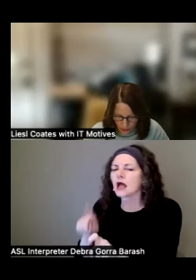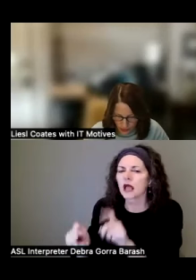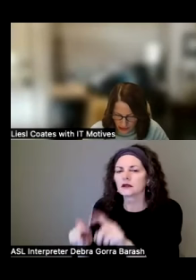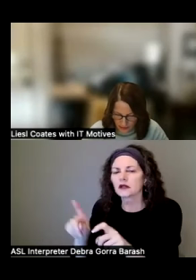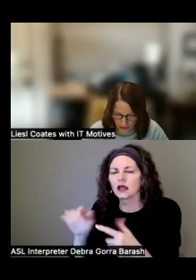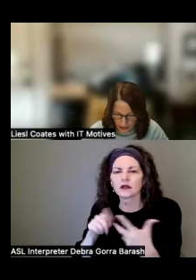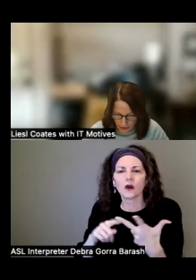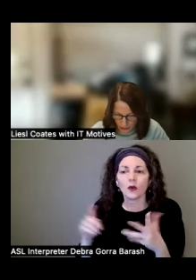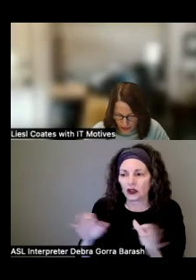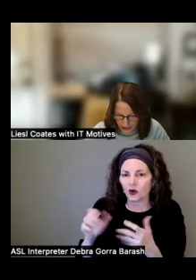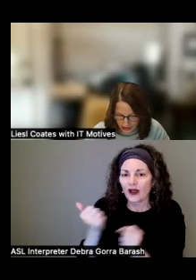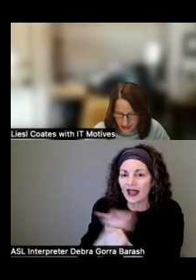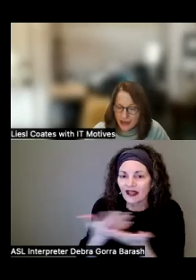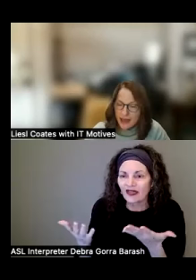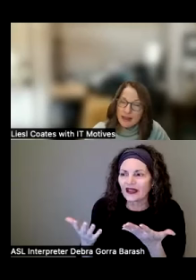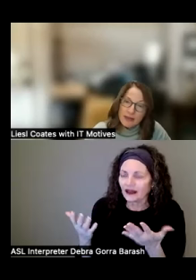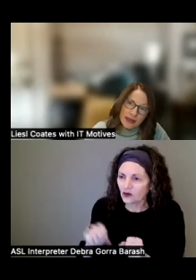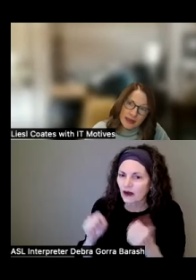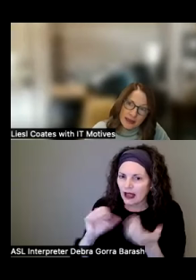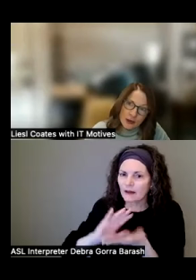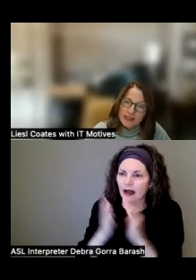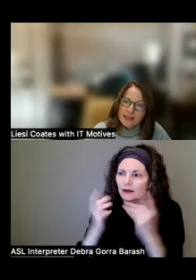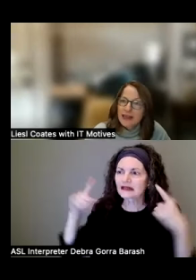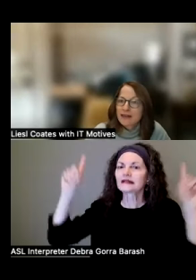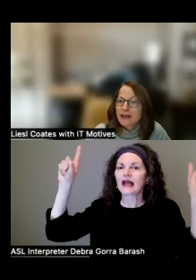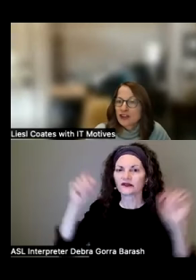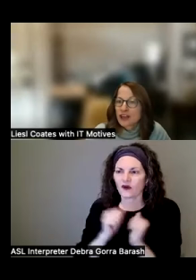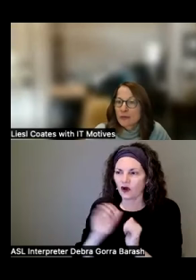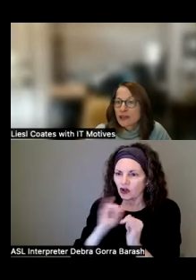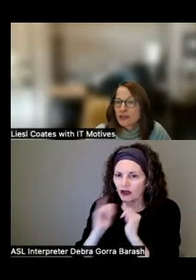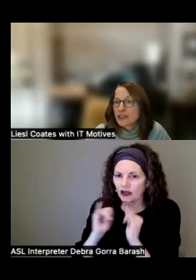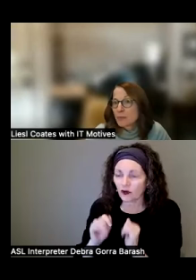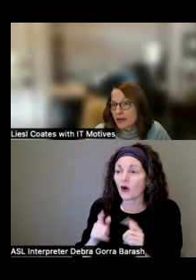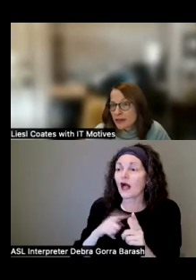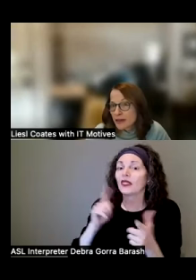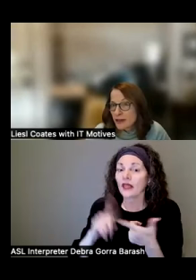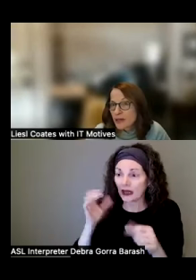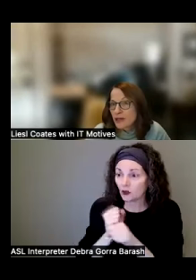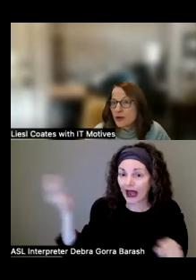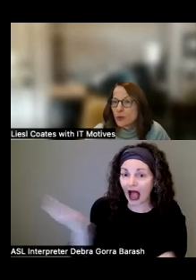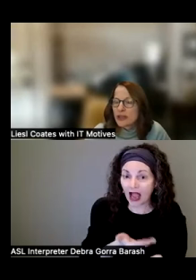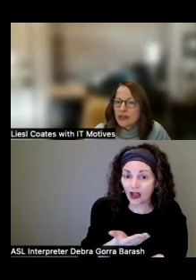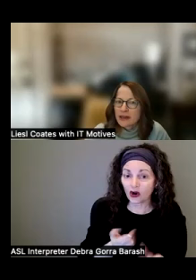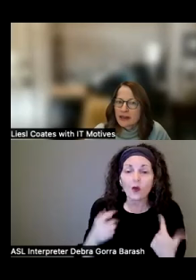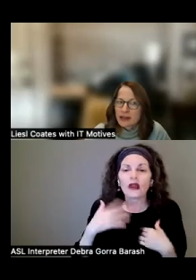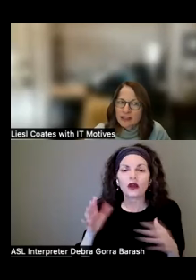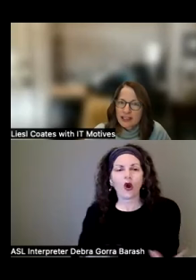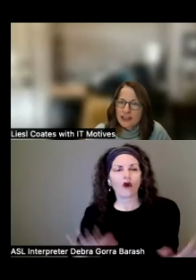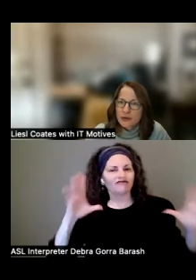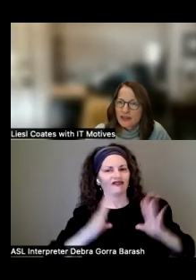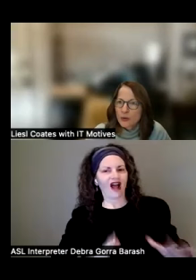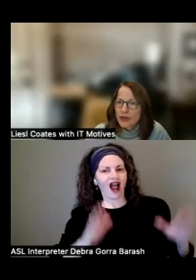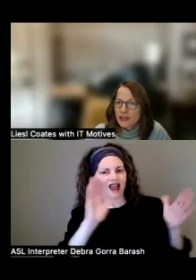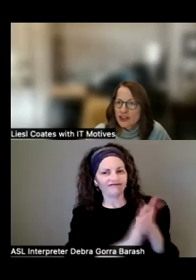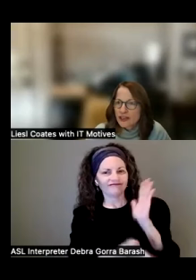successfully through all of the interview process. And then once they land that job, we don't just abandon them. We